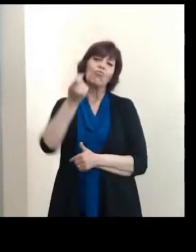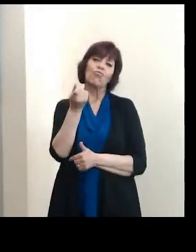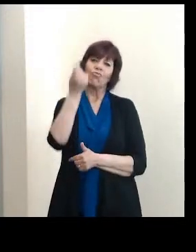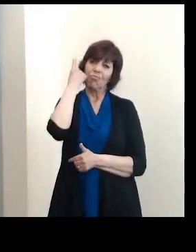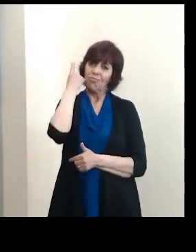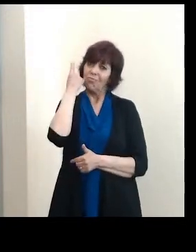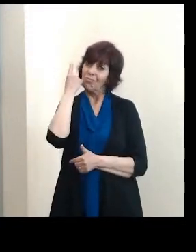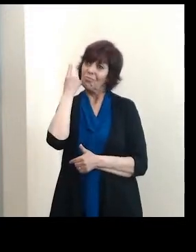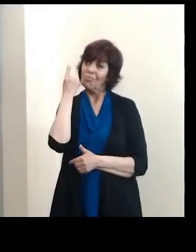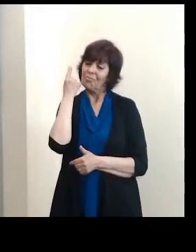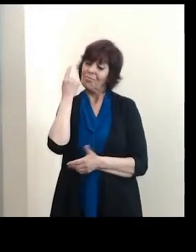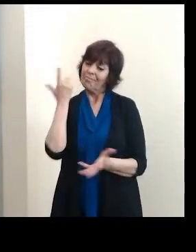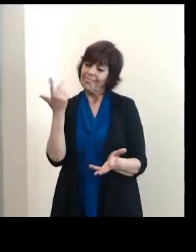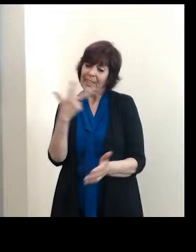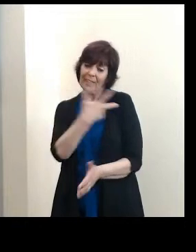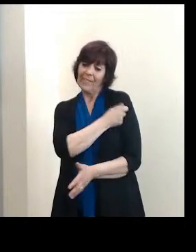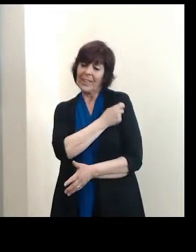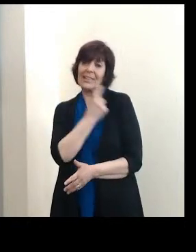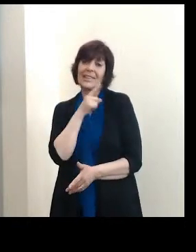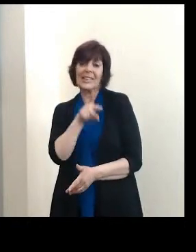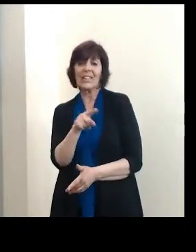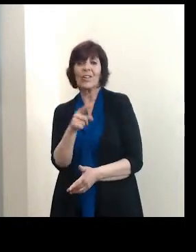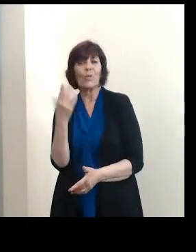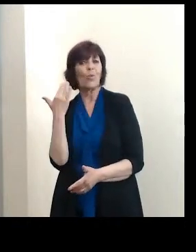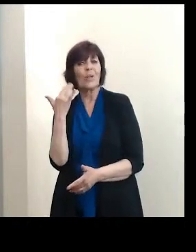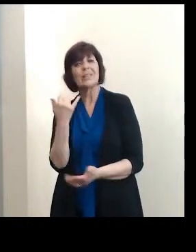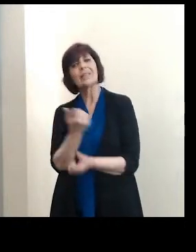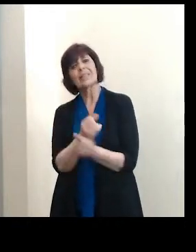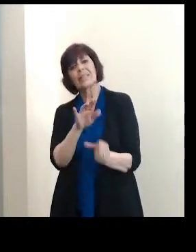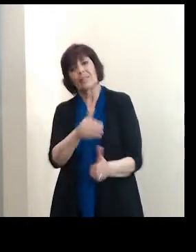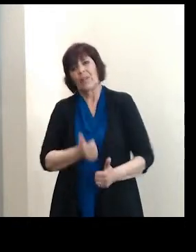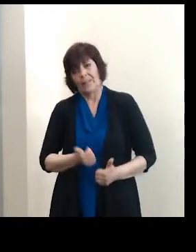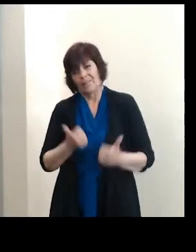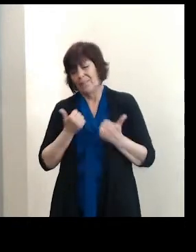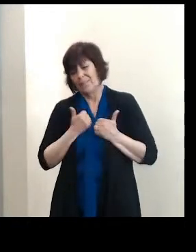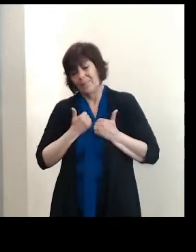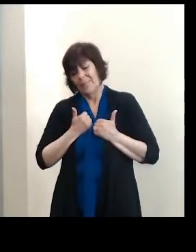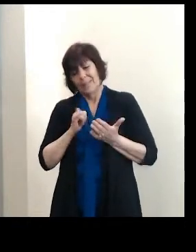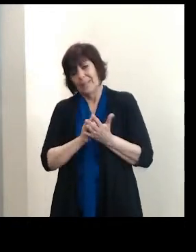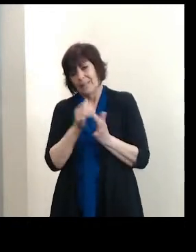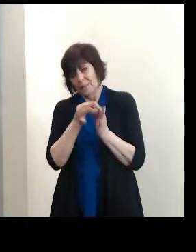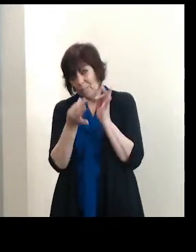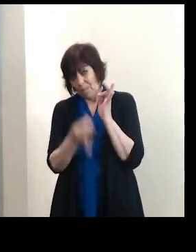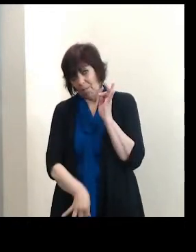that the vaccine is there to save your life. It's as simple as that.